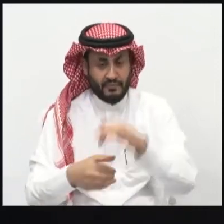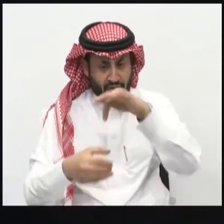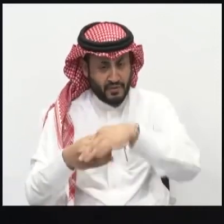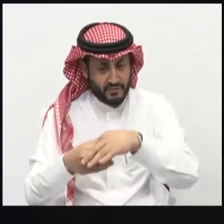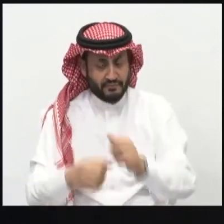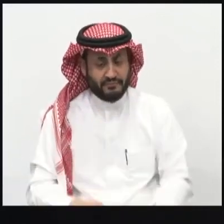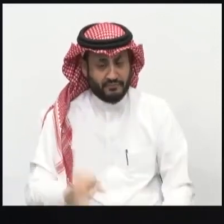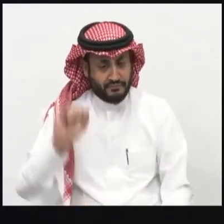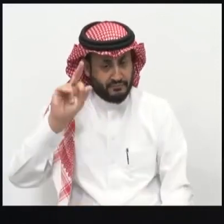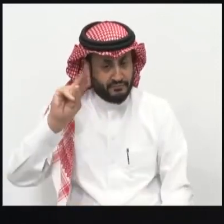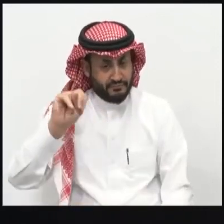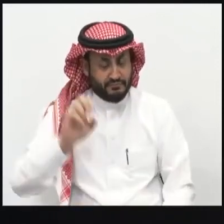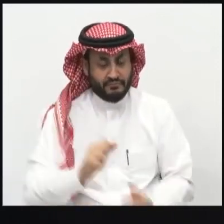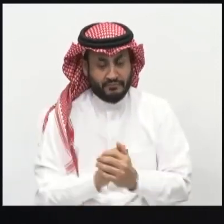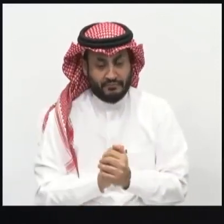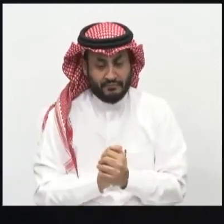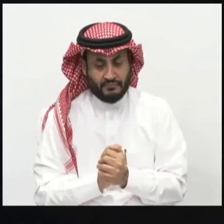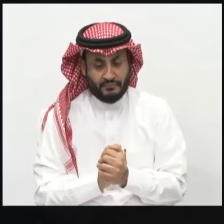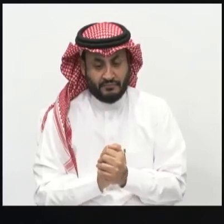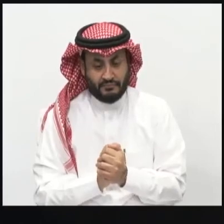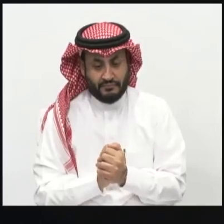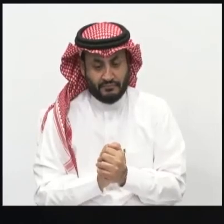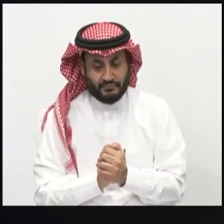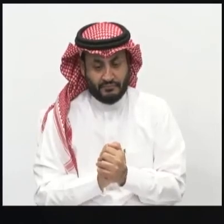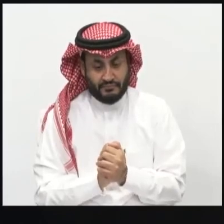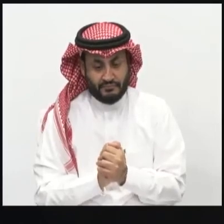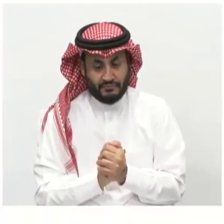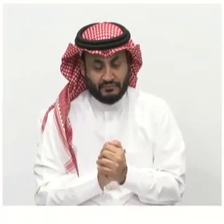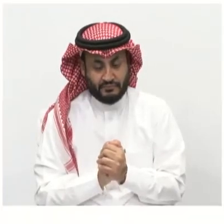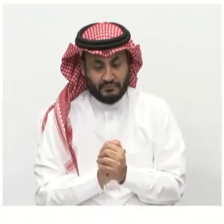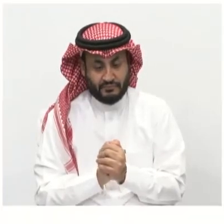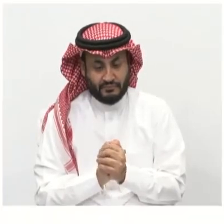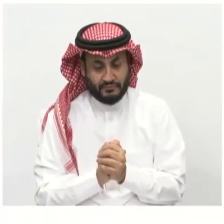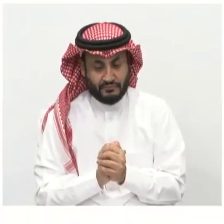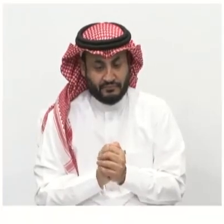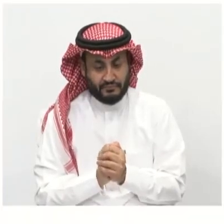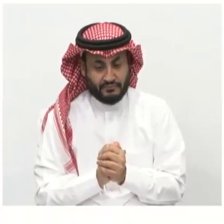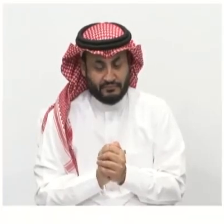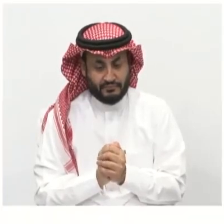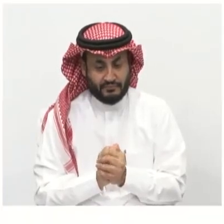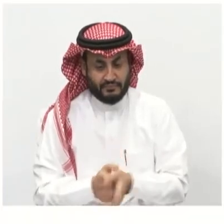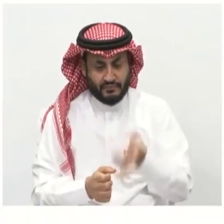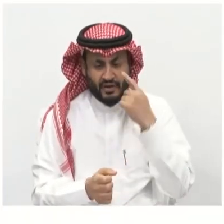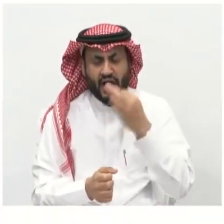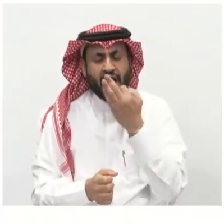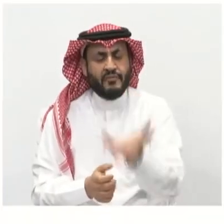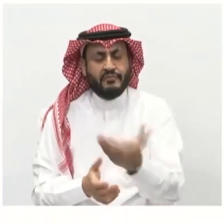it's inside, like in a jar, we use in. Excellent. Okay, so what can we say